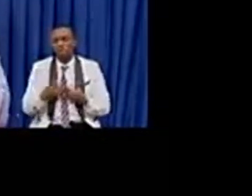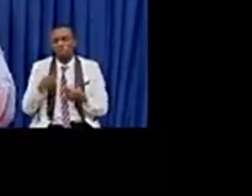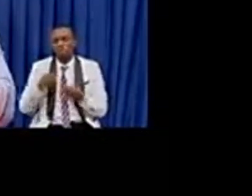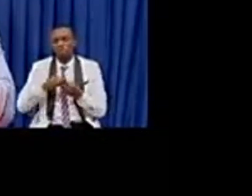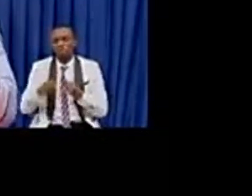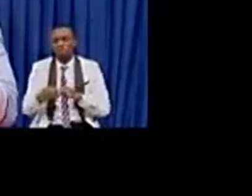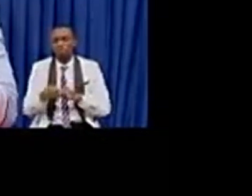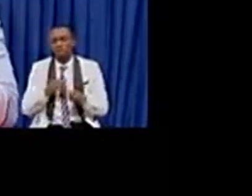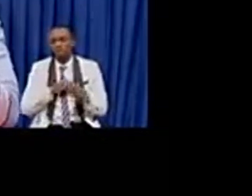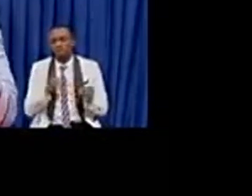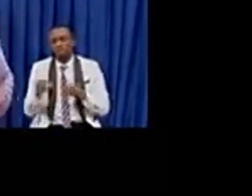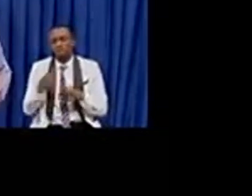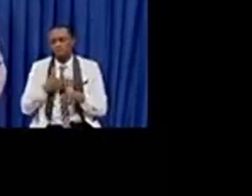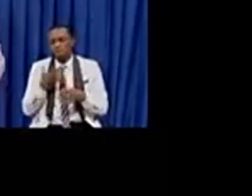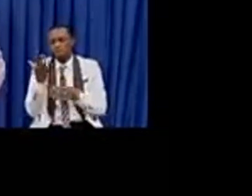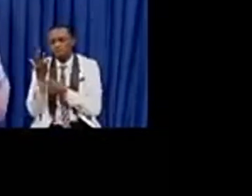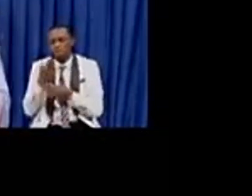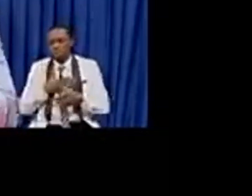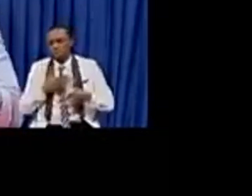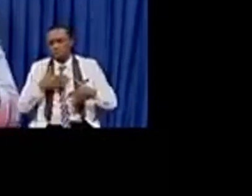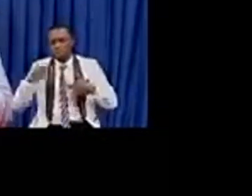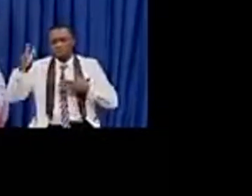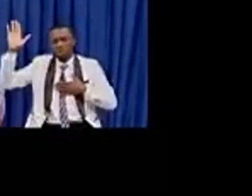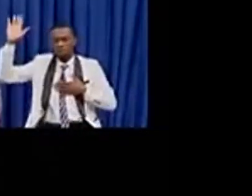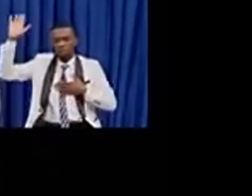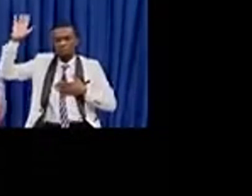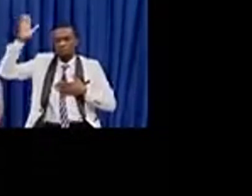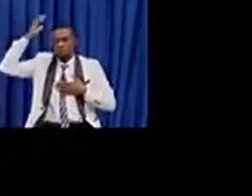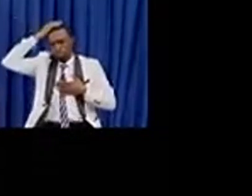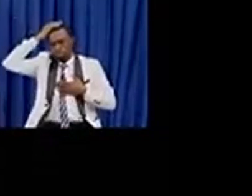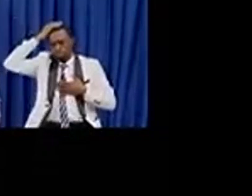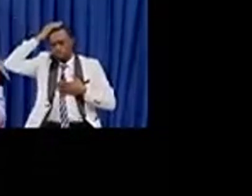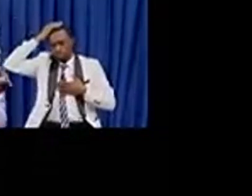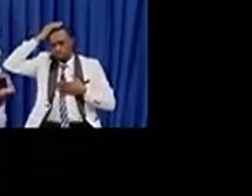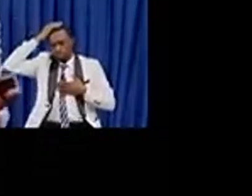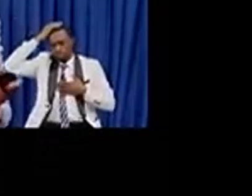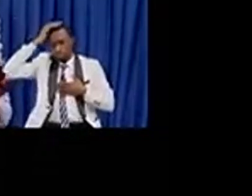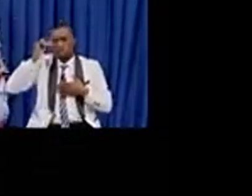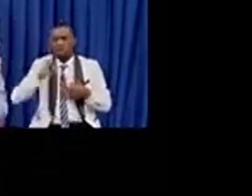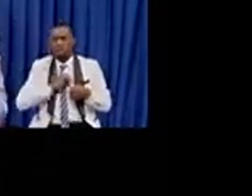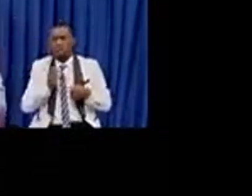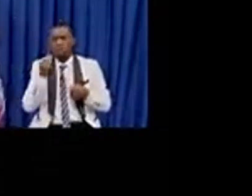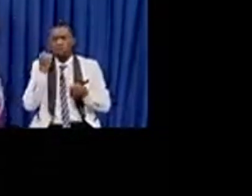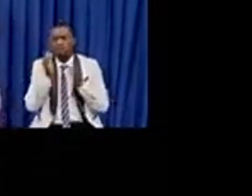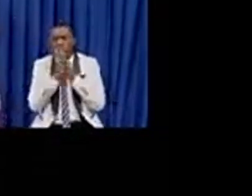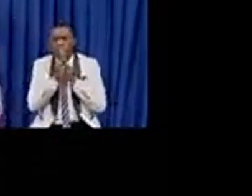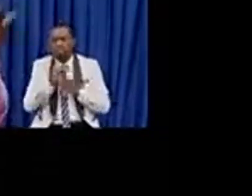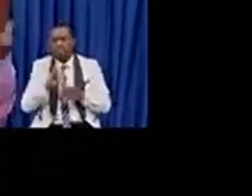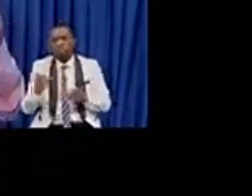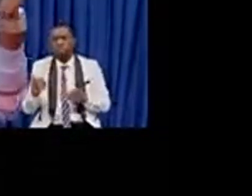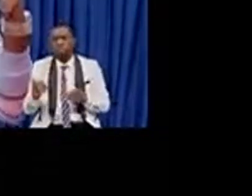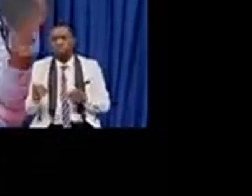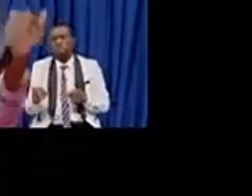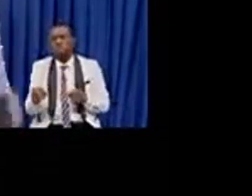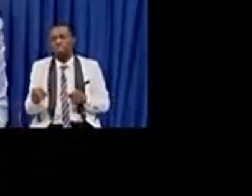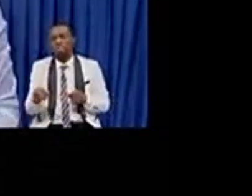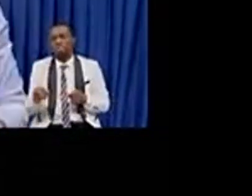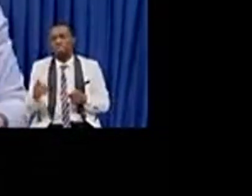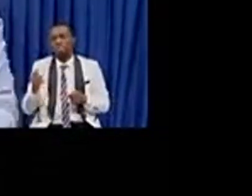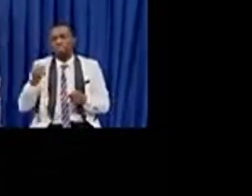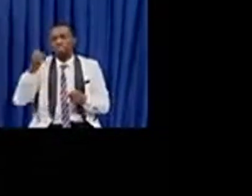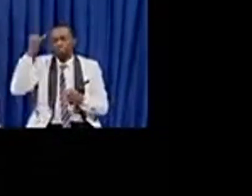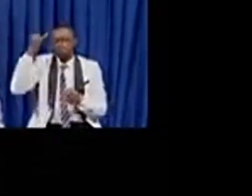I lay my hand on my chest. I laid the other one on my head. So I was praying. The final